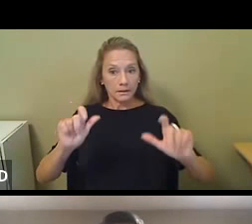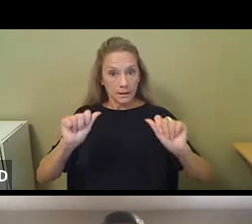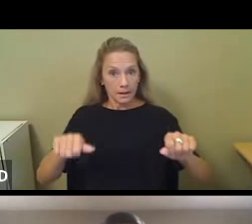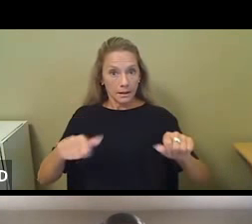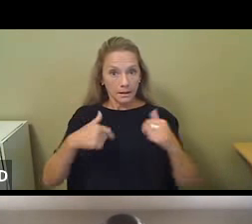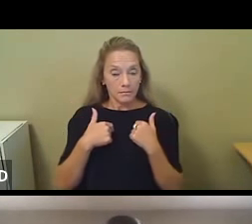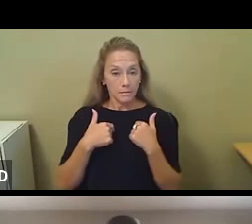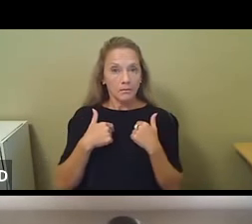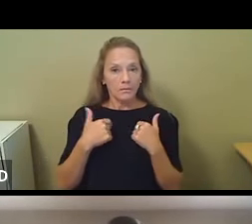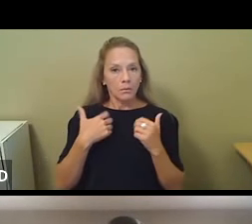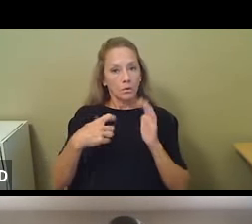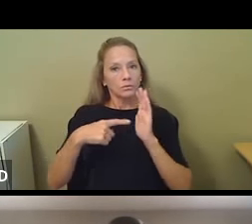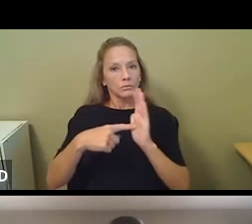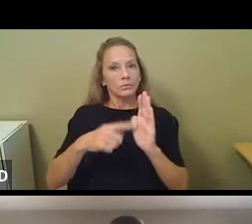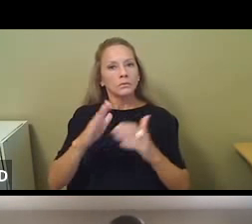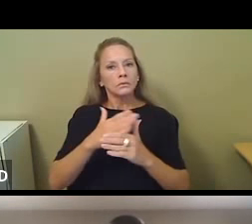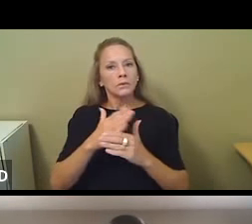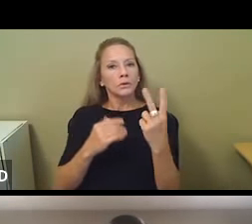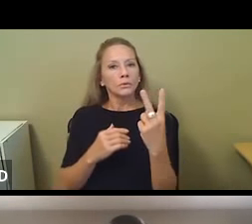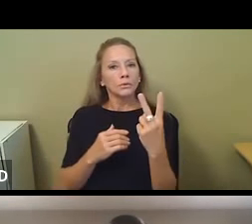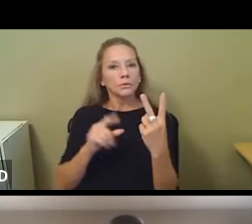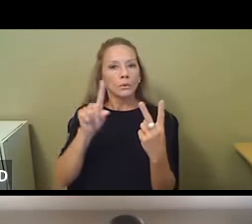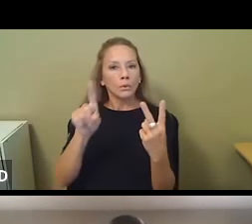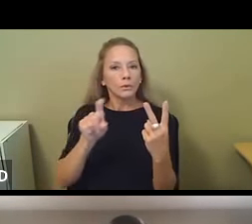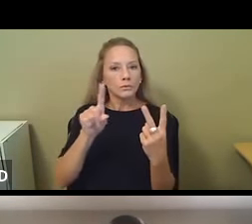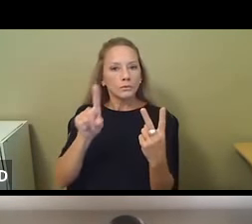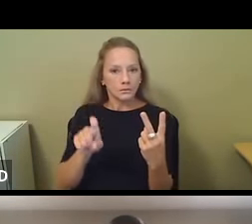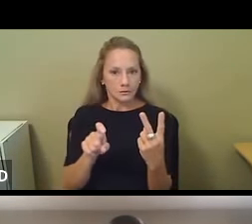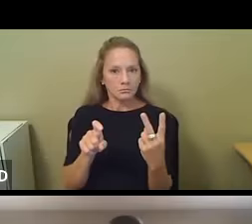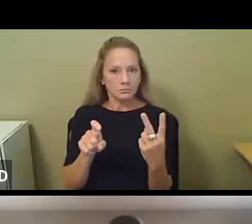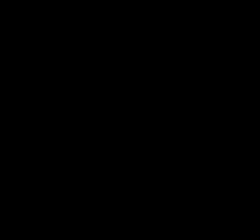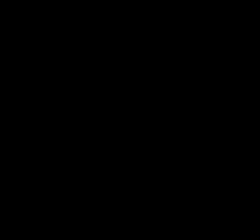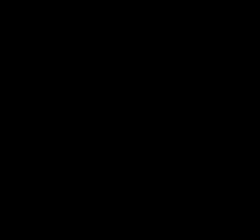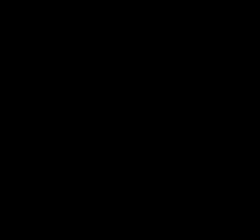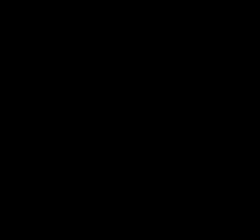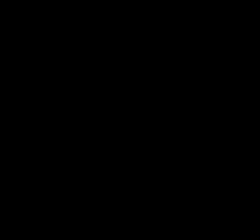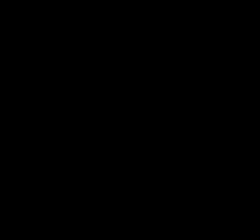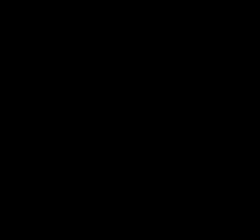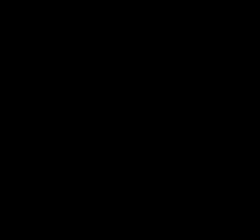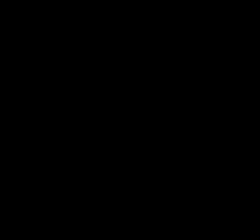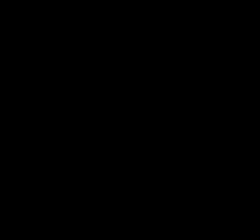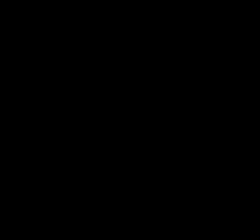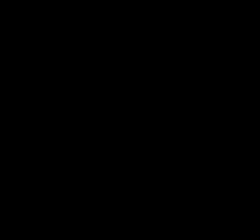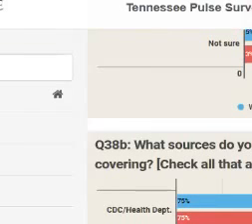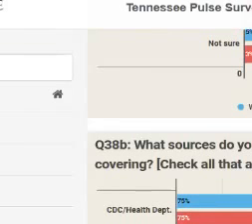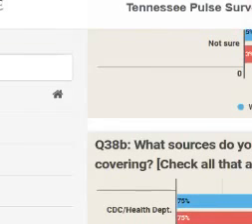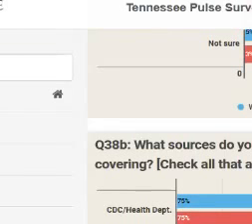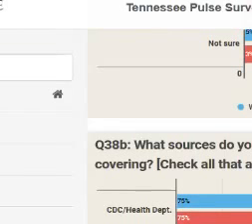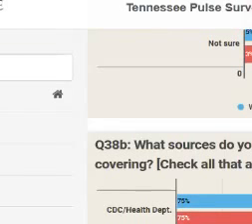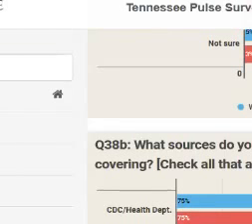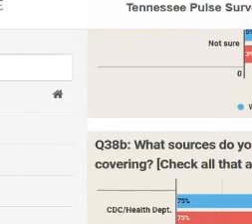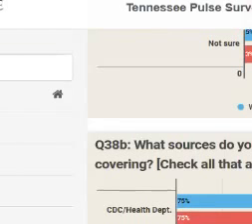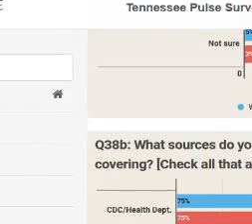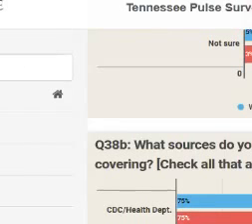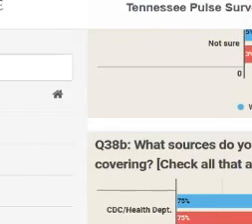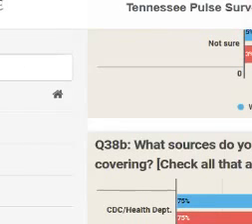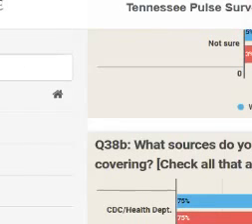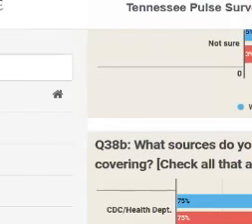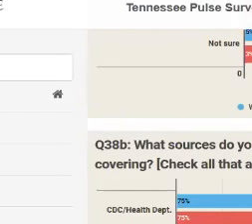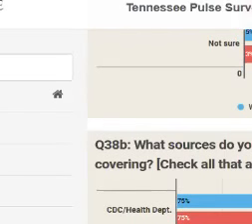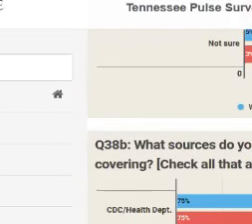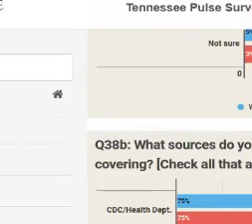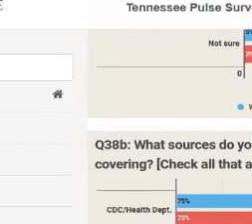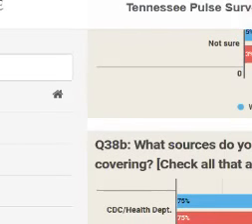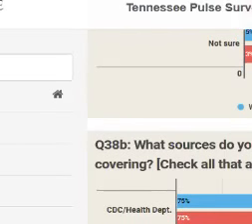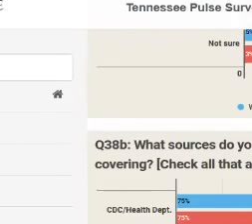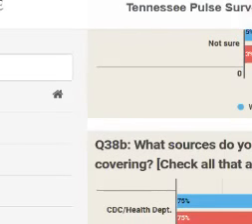can. I just wanted to share 2 questions that I think are interesting with regard to not only the mask mandate in